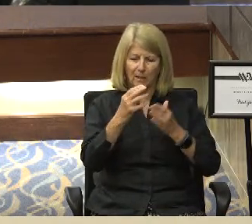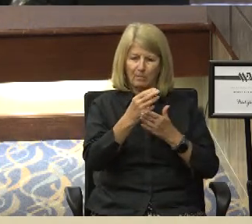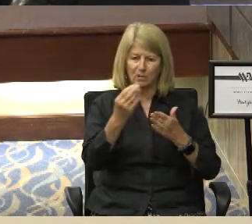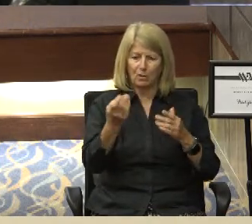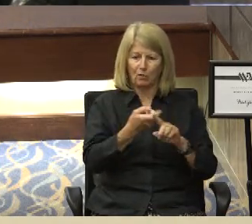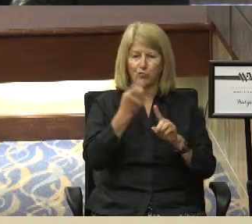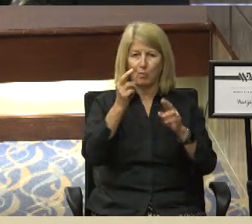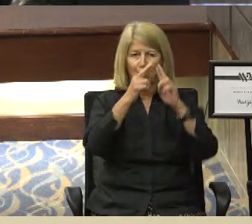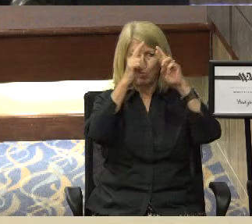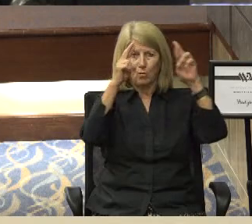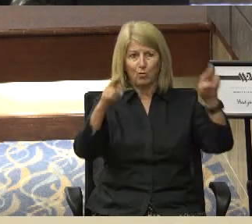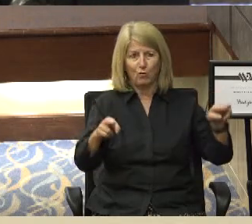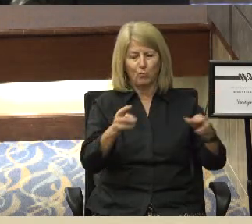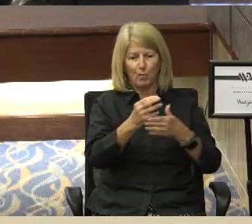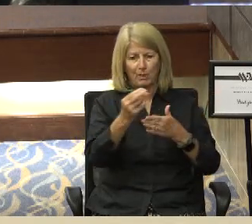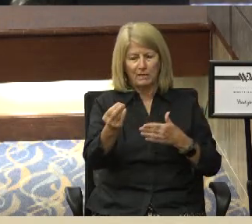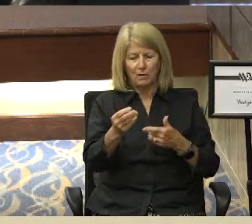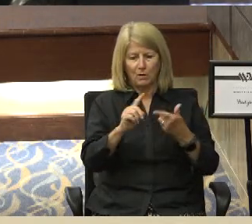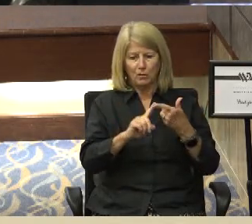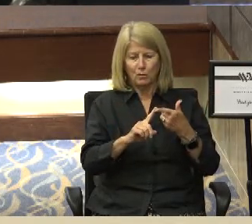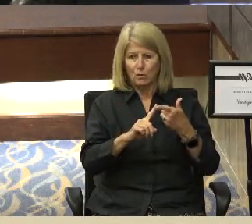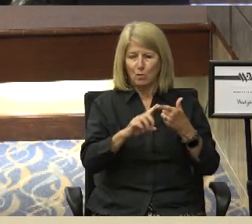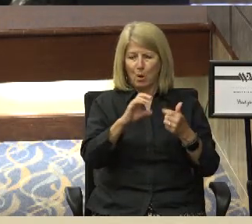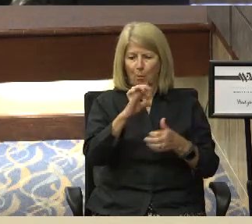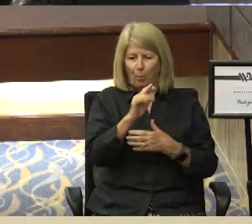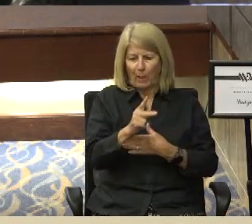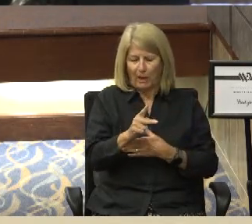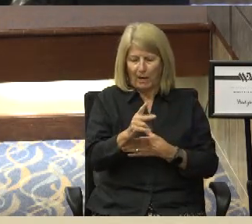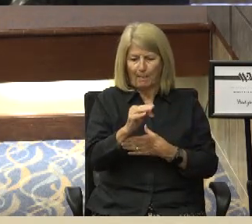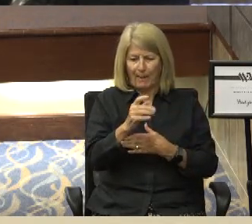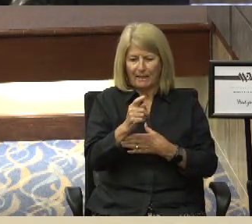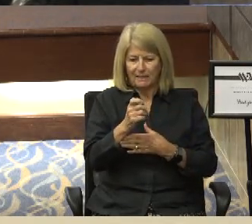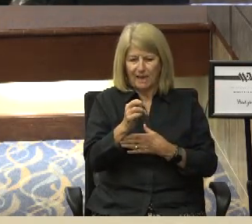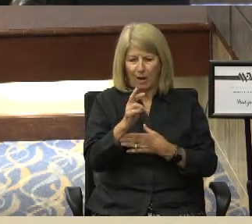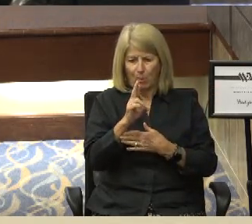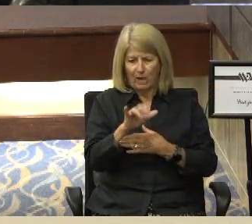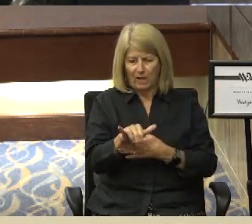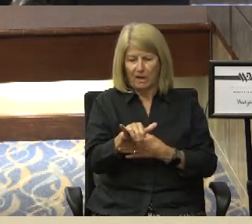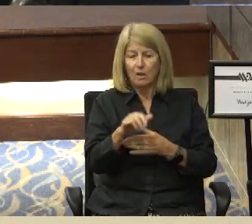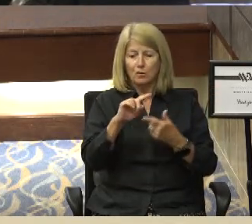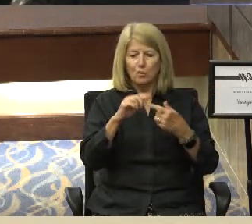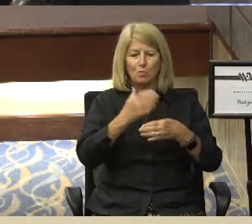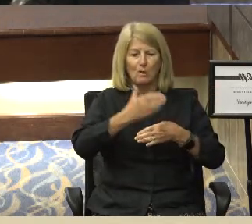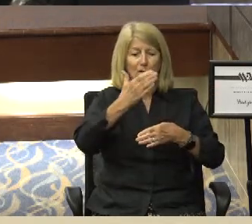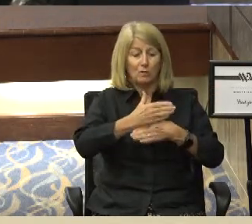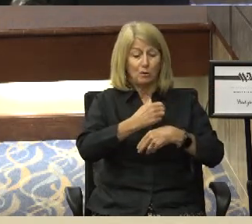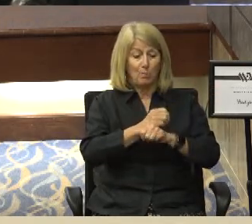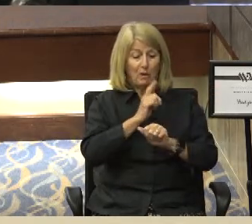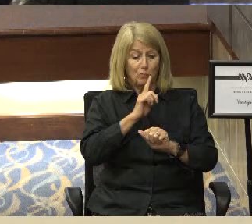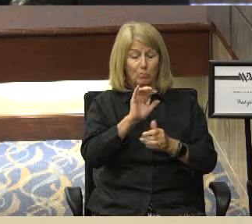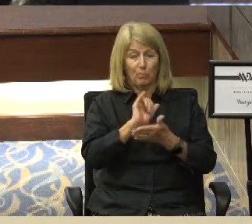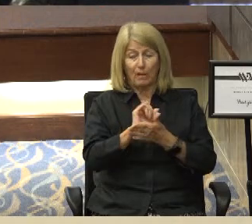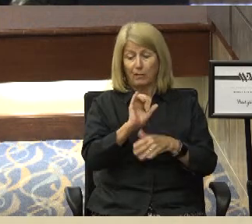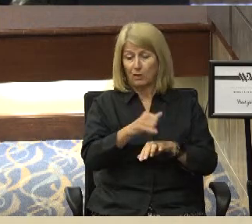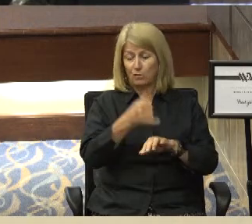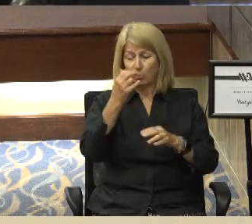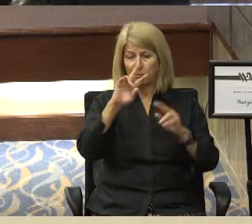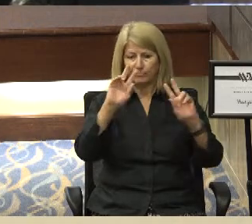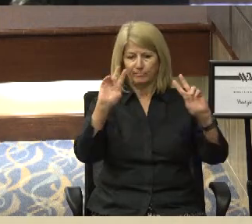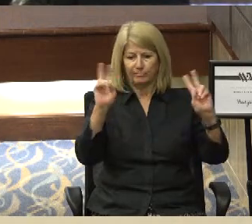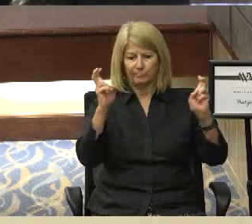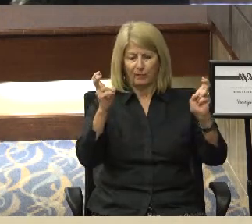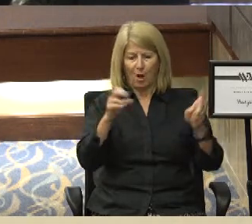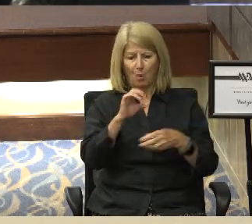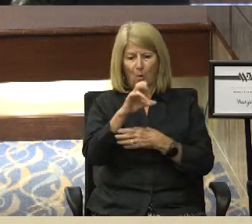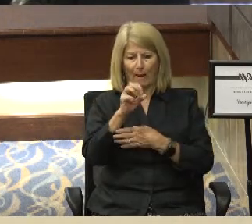roofing materials to masonry and bricks to windows, really ensuring that the jewel of this crown is